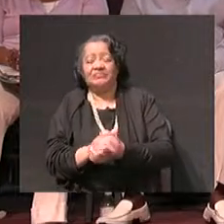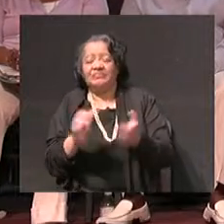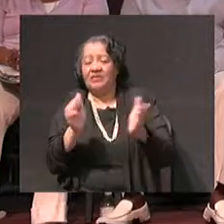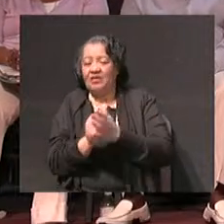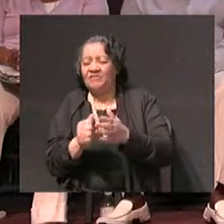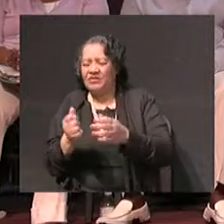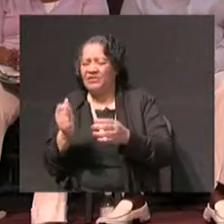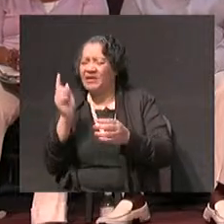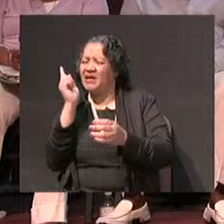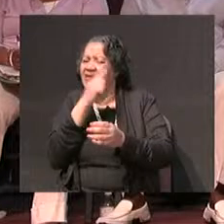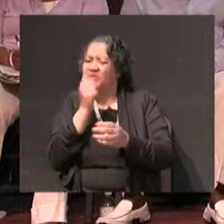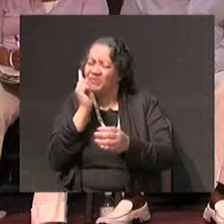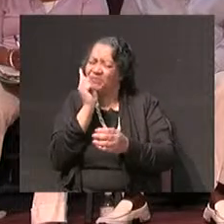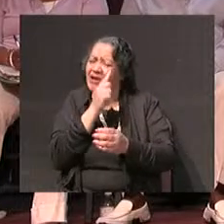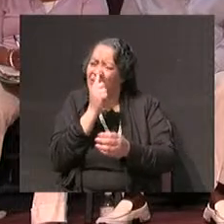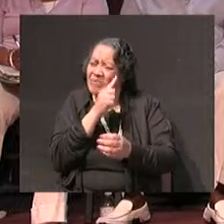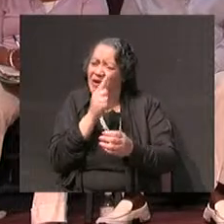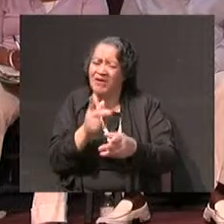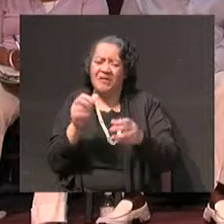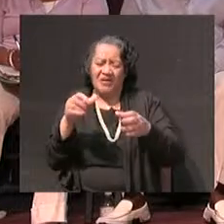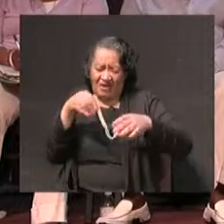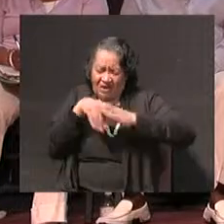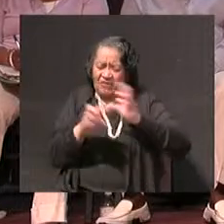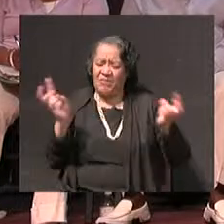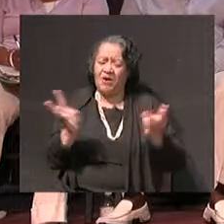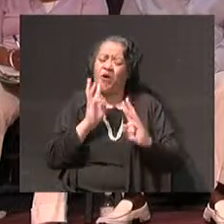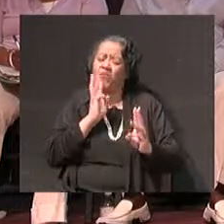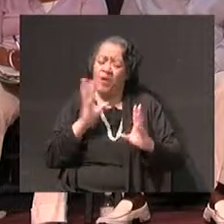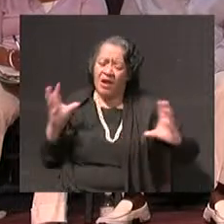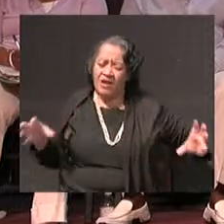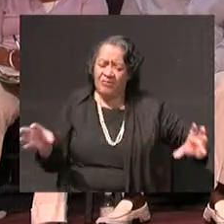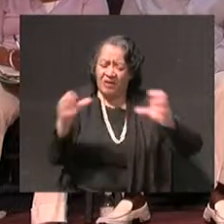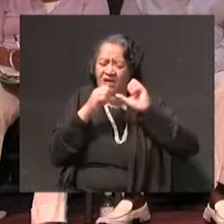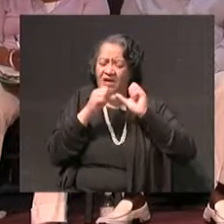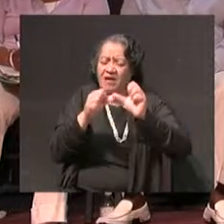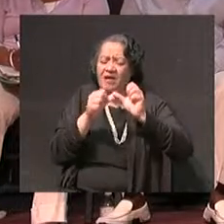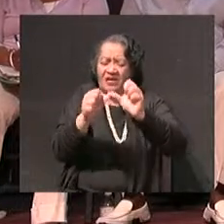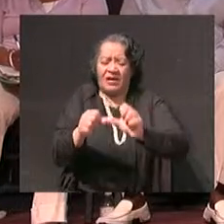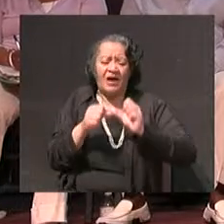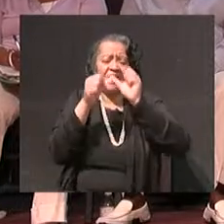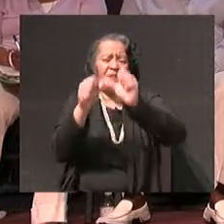And they thought in their head that if I just keep on keeping on, maybe,